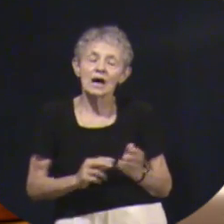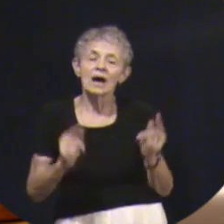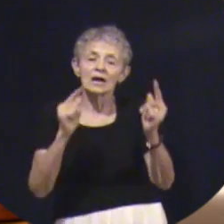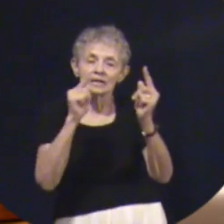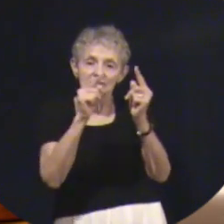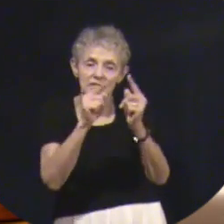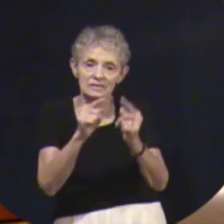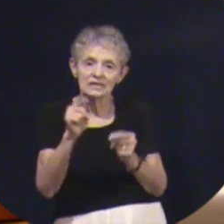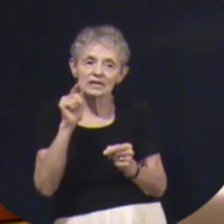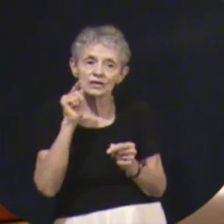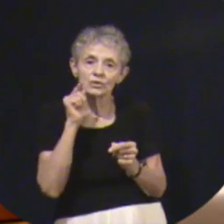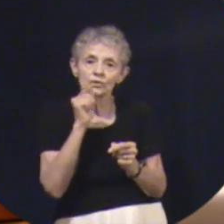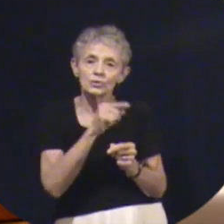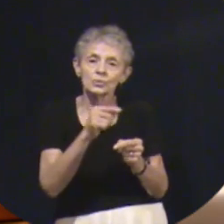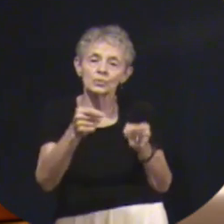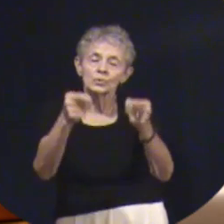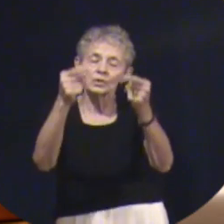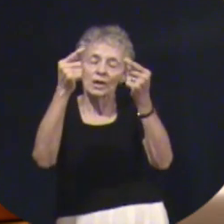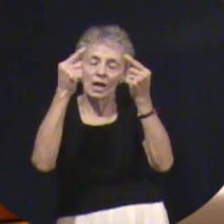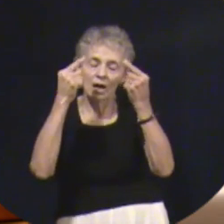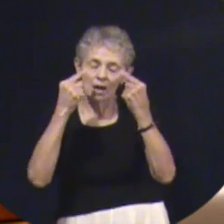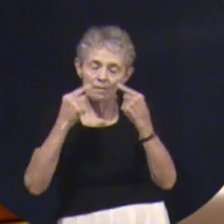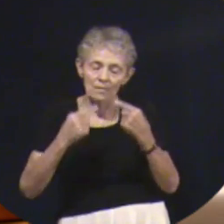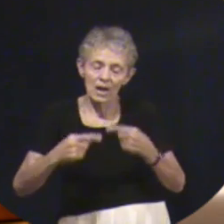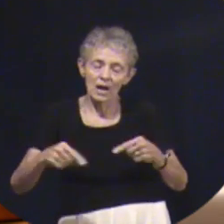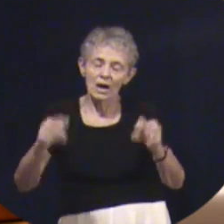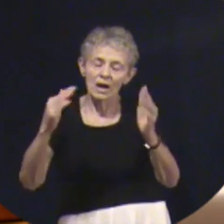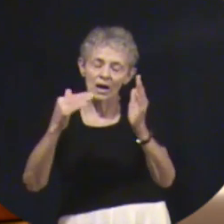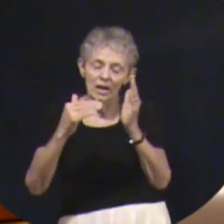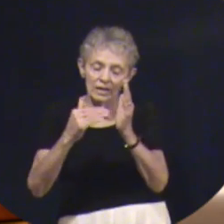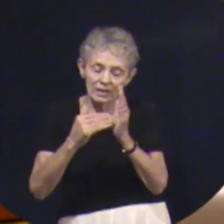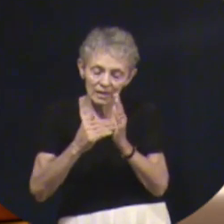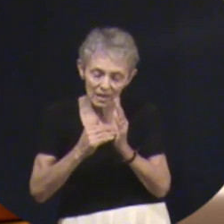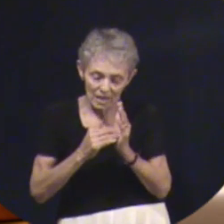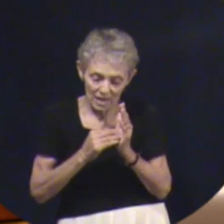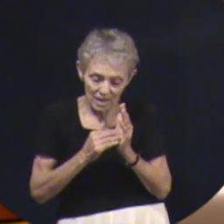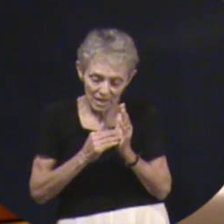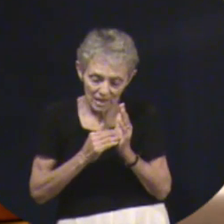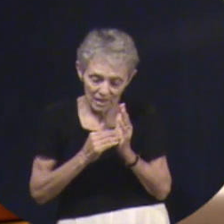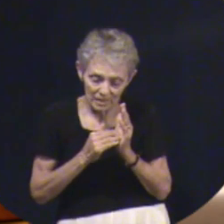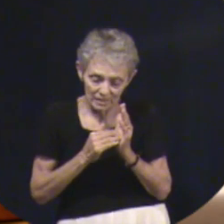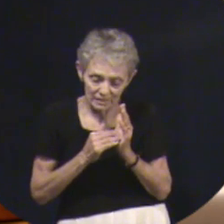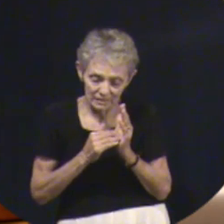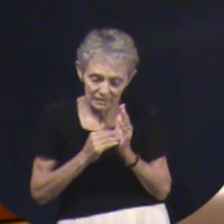resurrection until you come